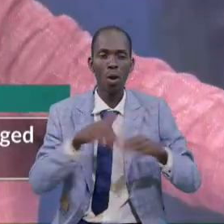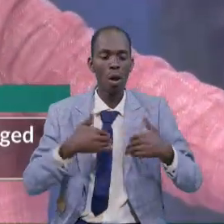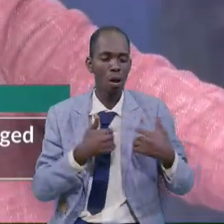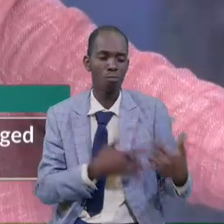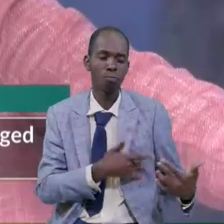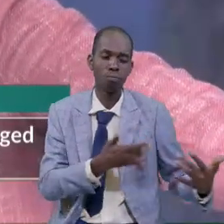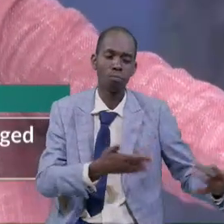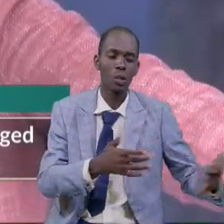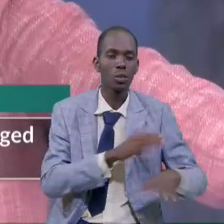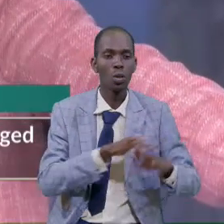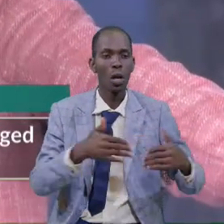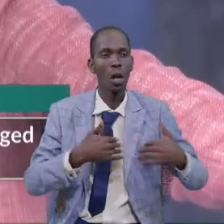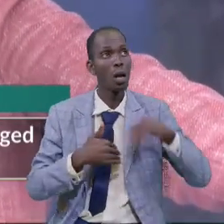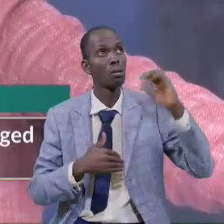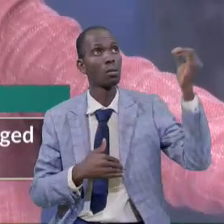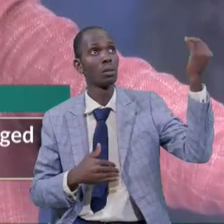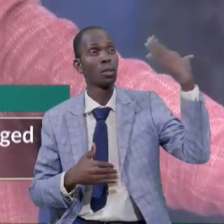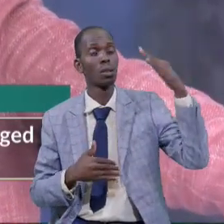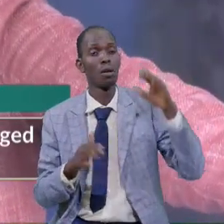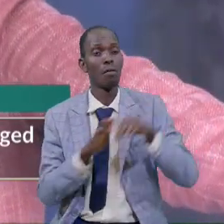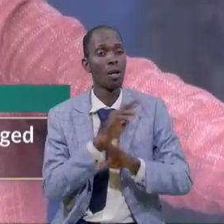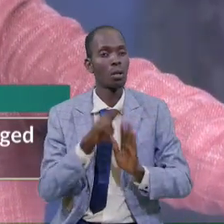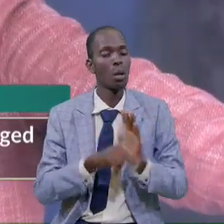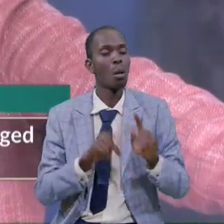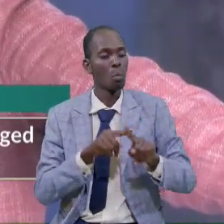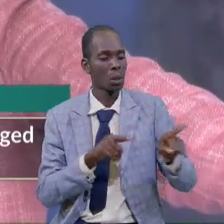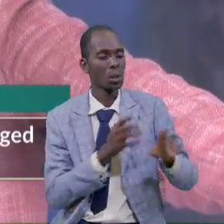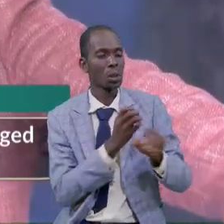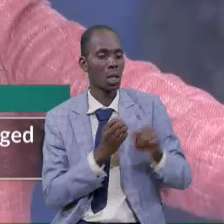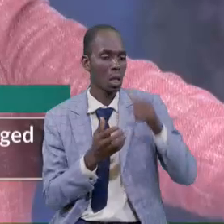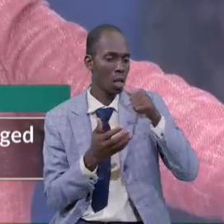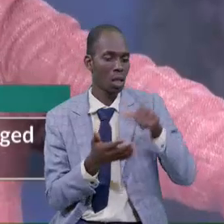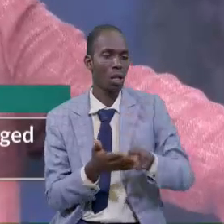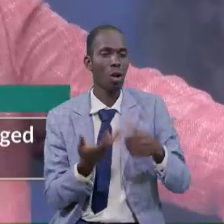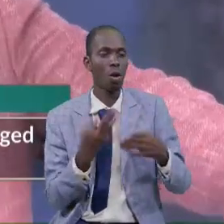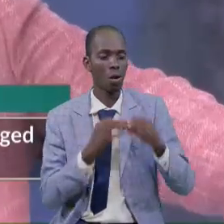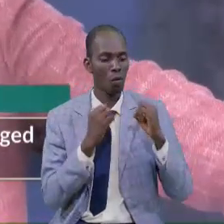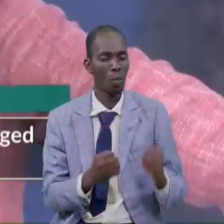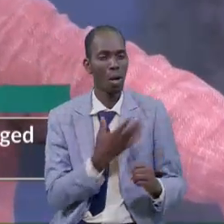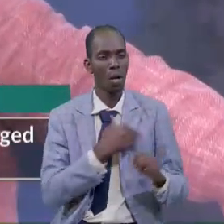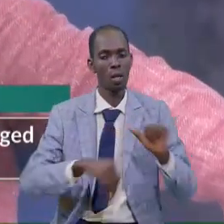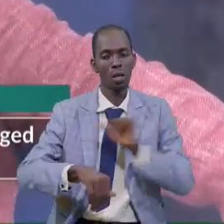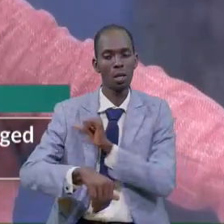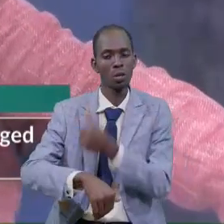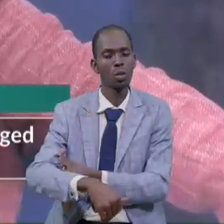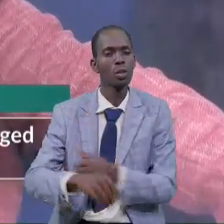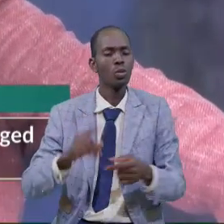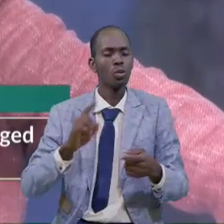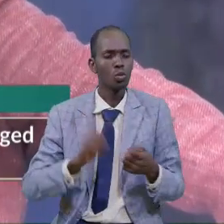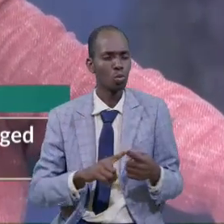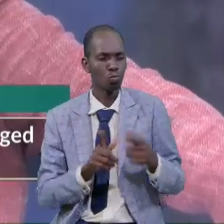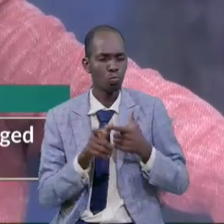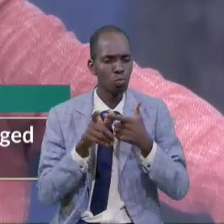gracefulness, but he had letters of authority and power. Run after them, get after them, get them